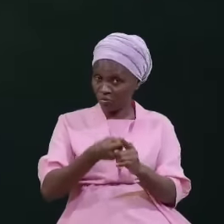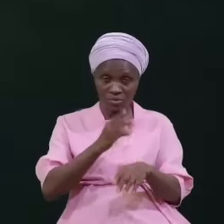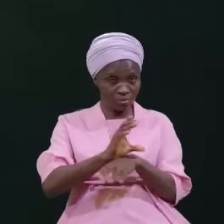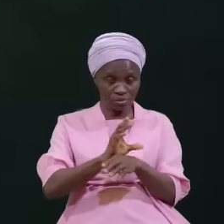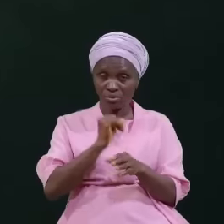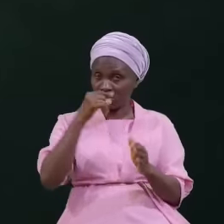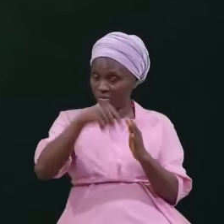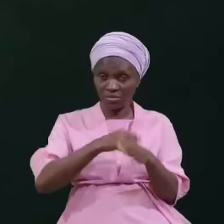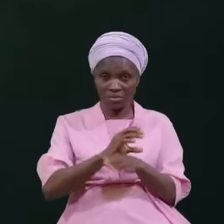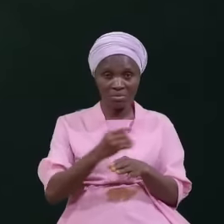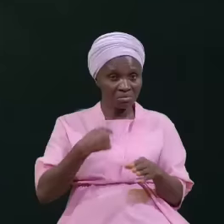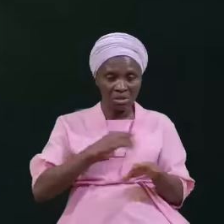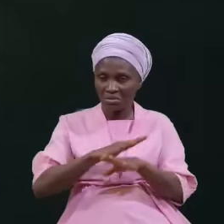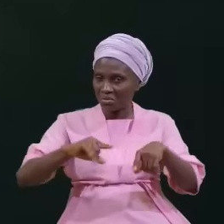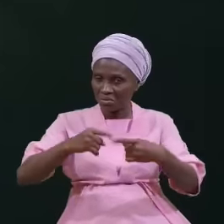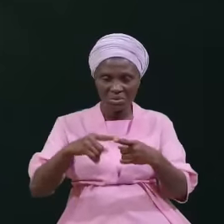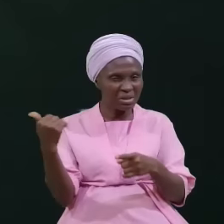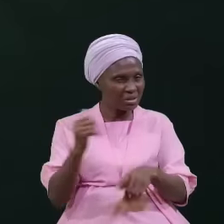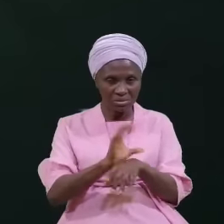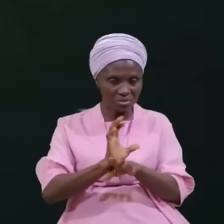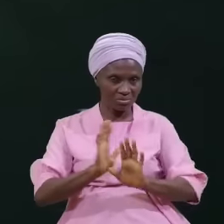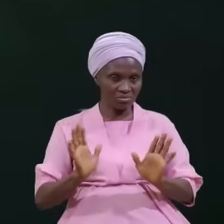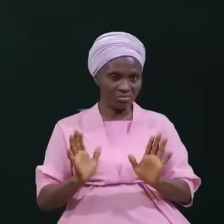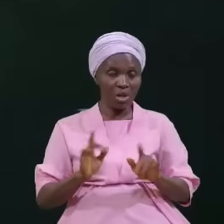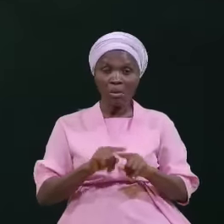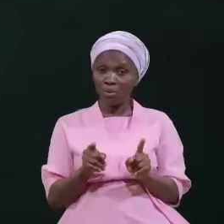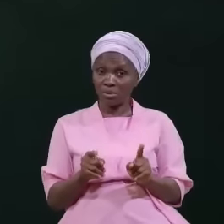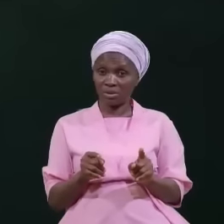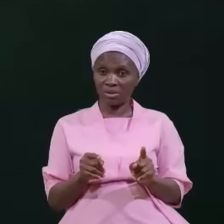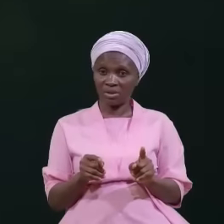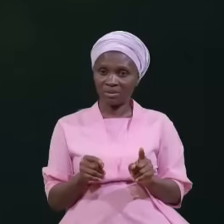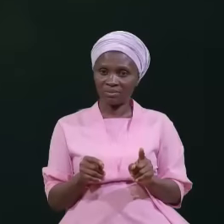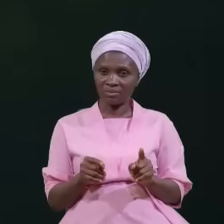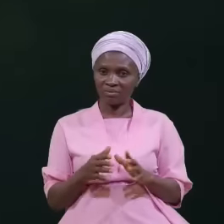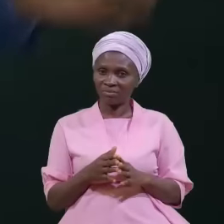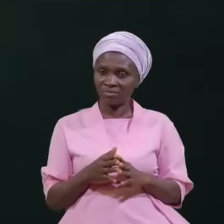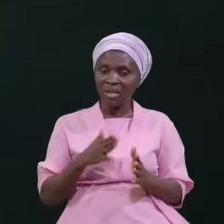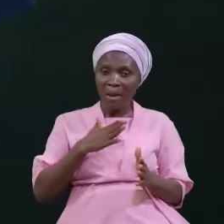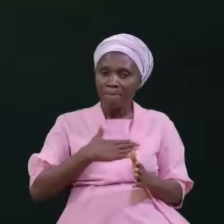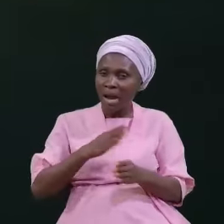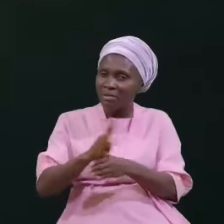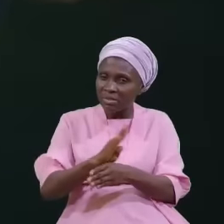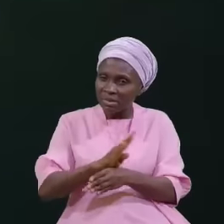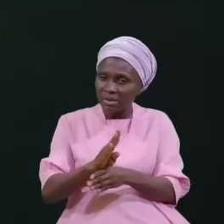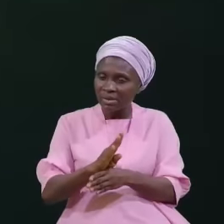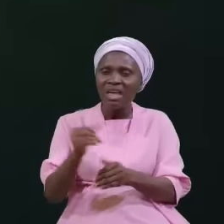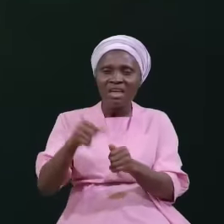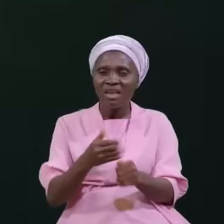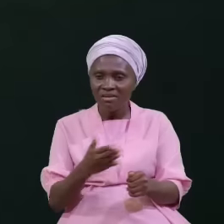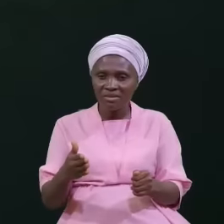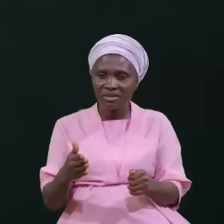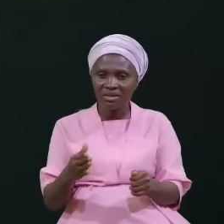any church." Think about that. But my business, everything in